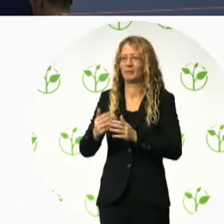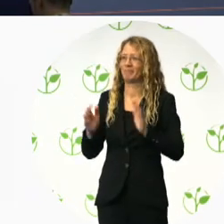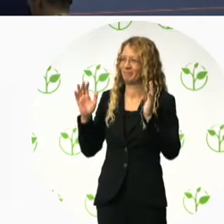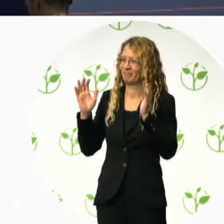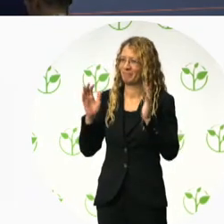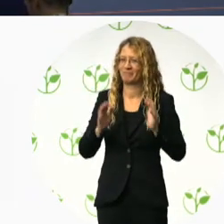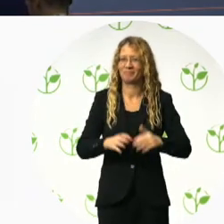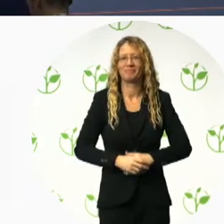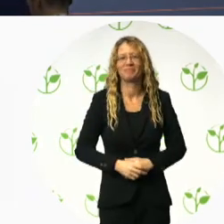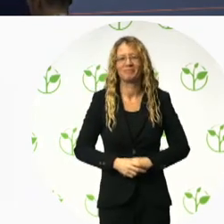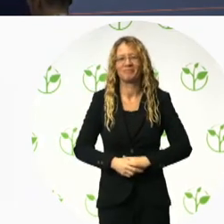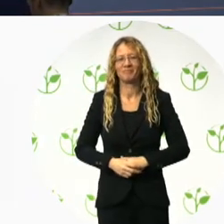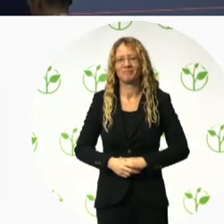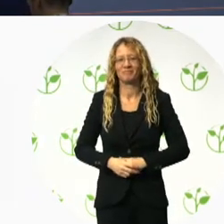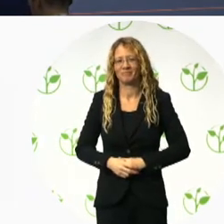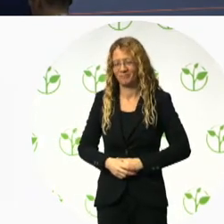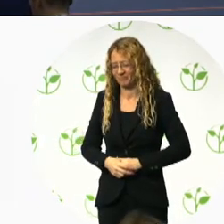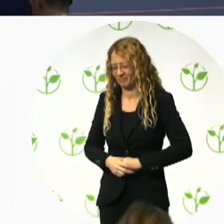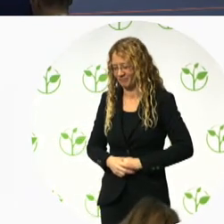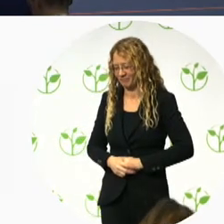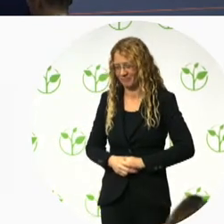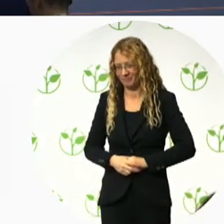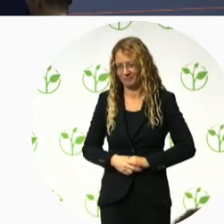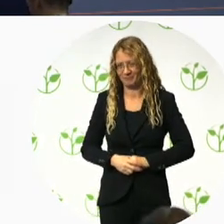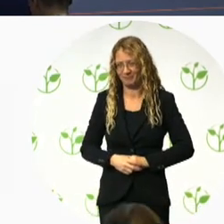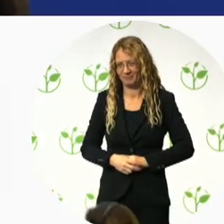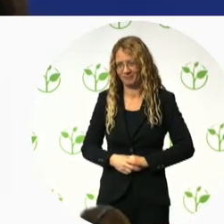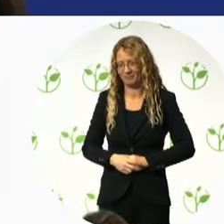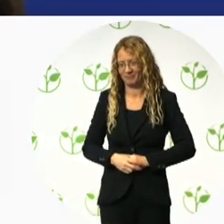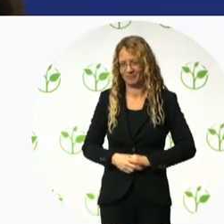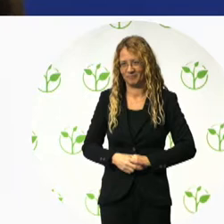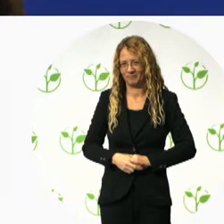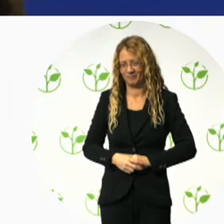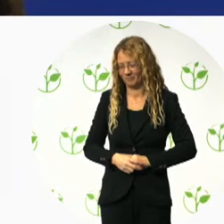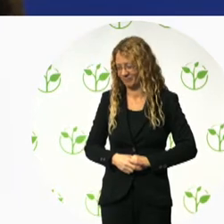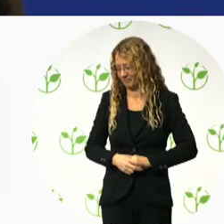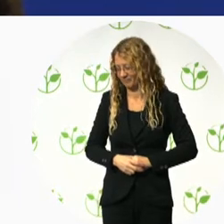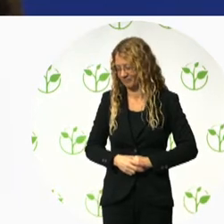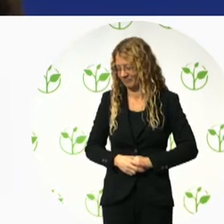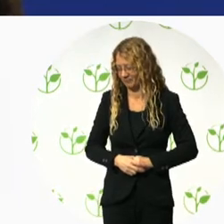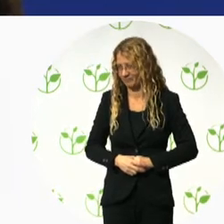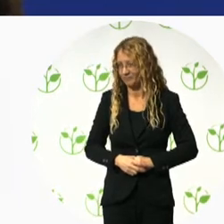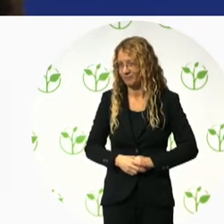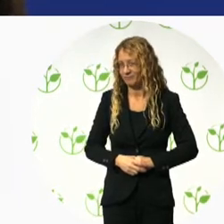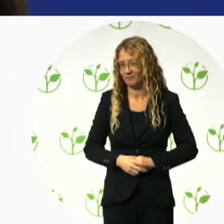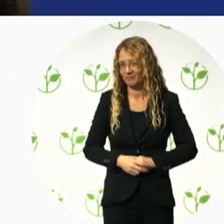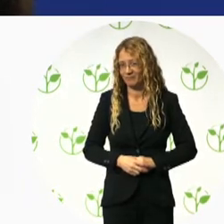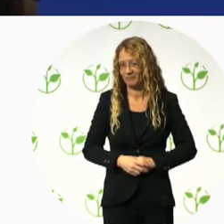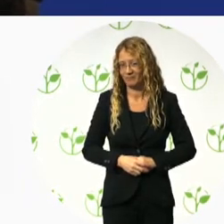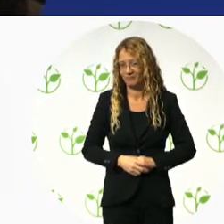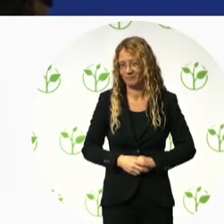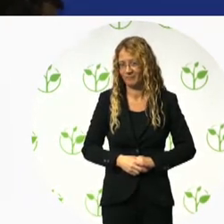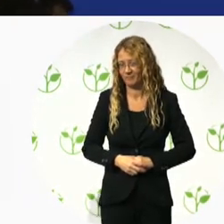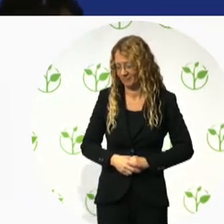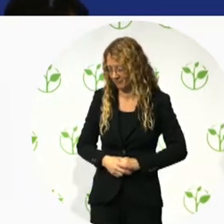Thank you, Lorenzo, for sharing that very powerful message. We have to do it together. I think the message here for